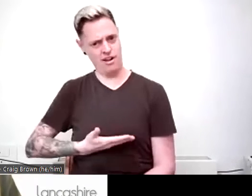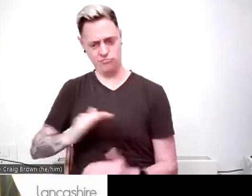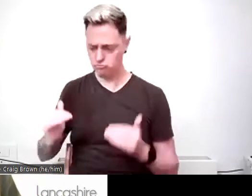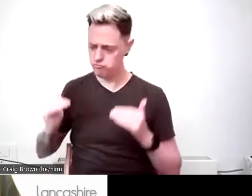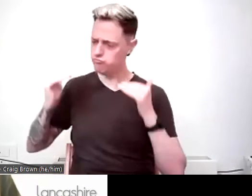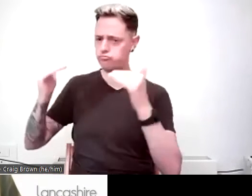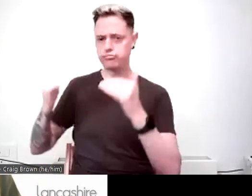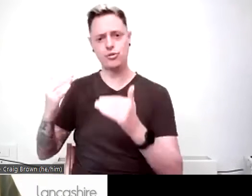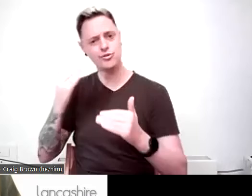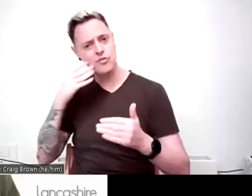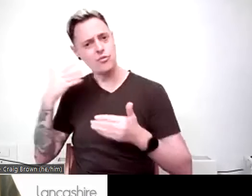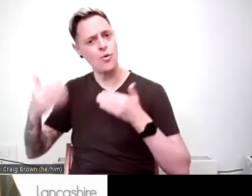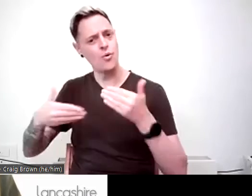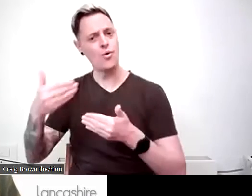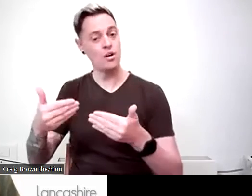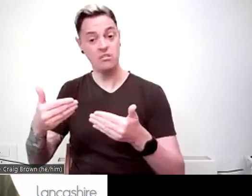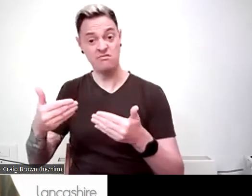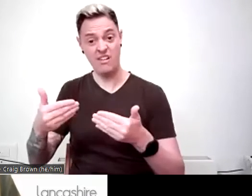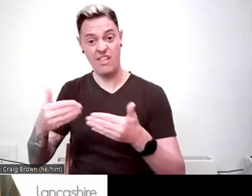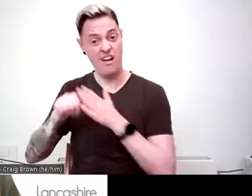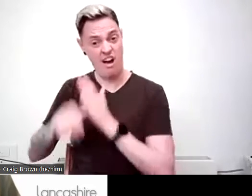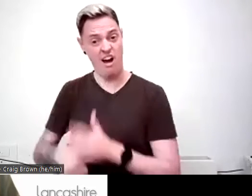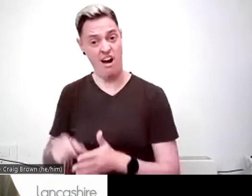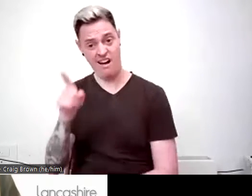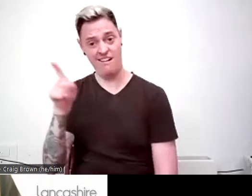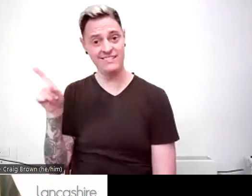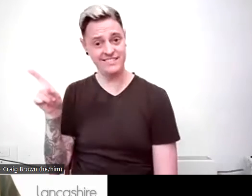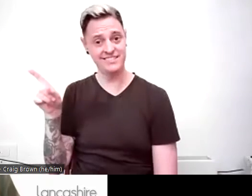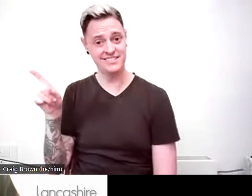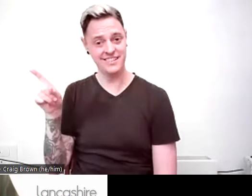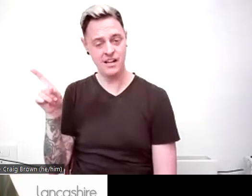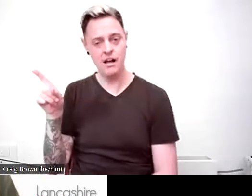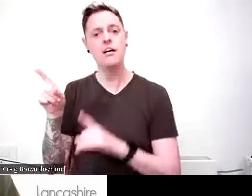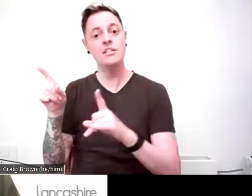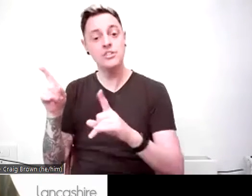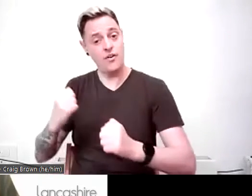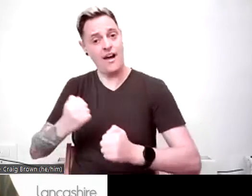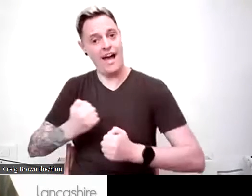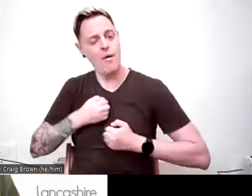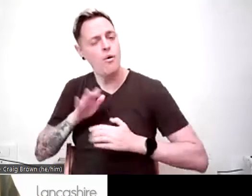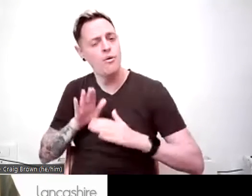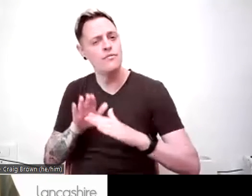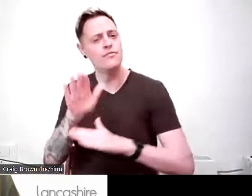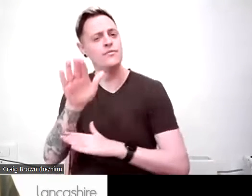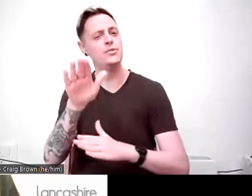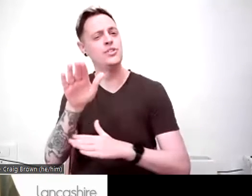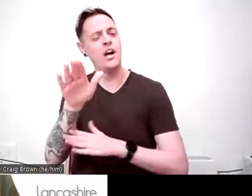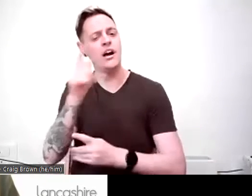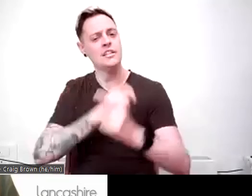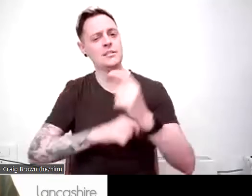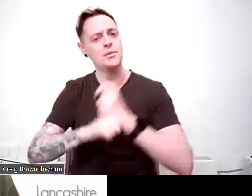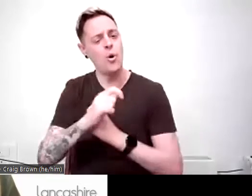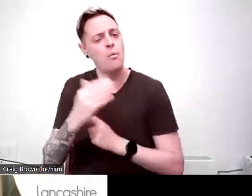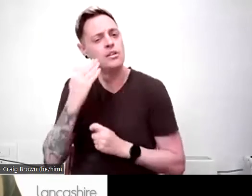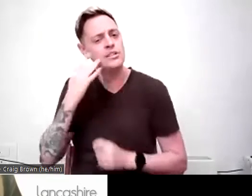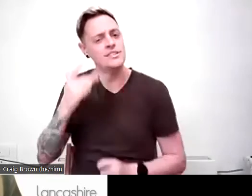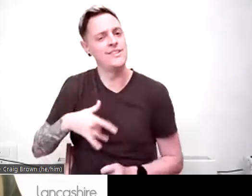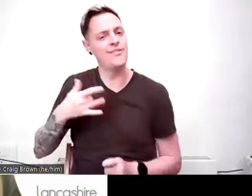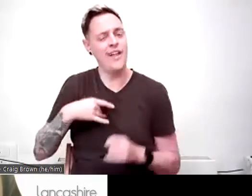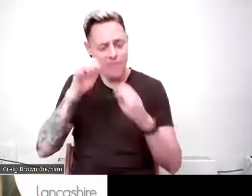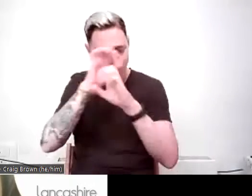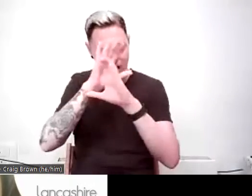us kind of honouring them and moving forward into a soft life as out of respect for them and out of love for